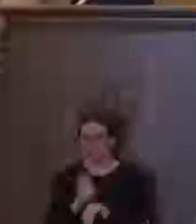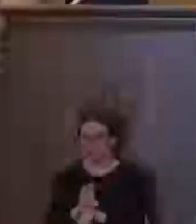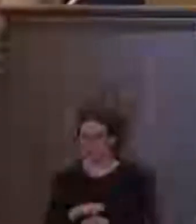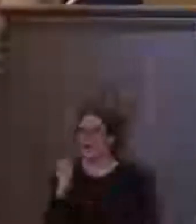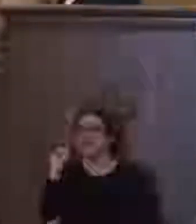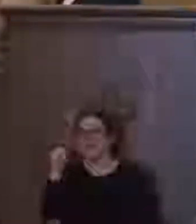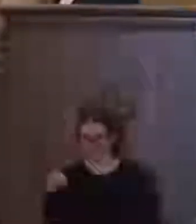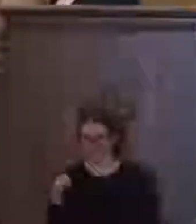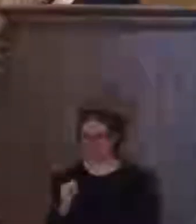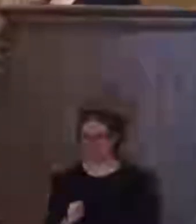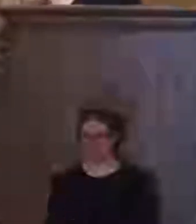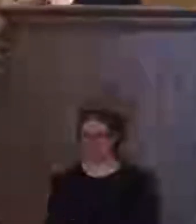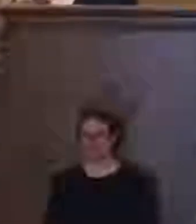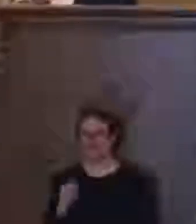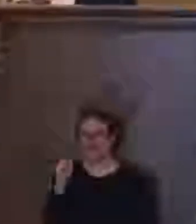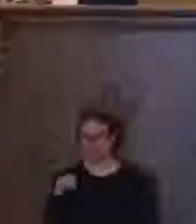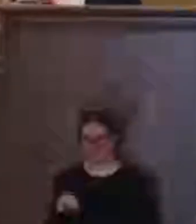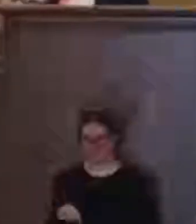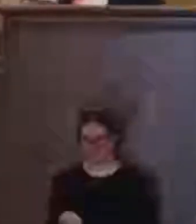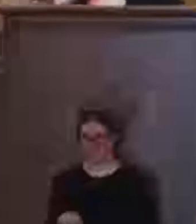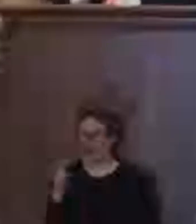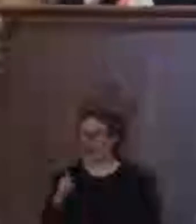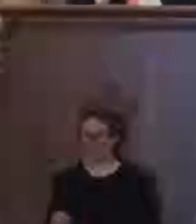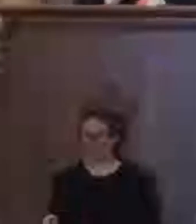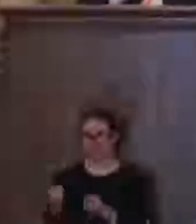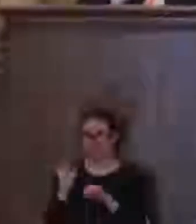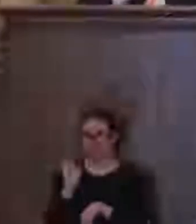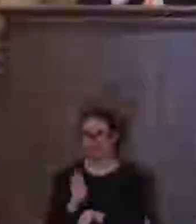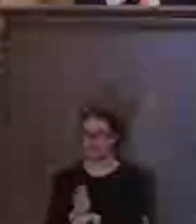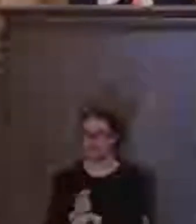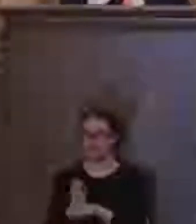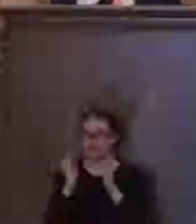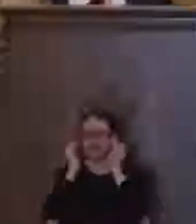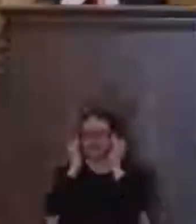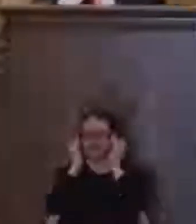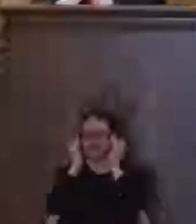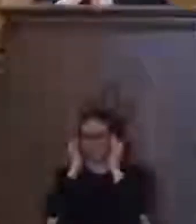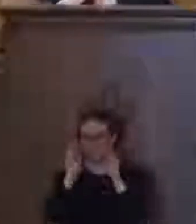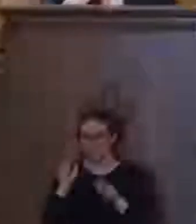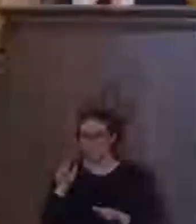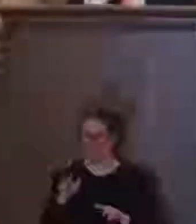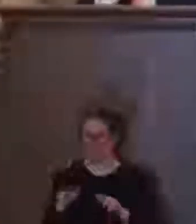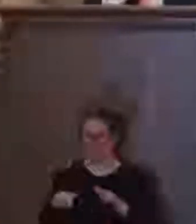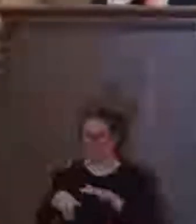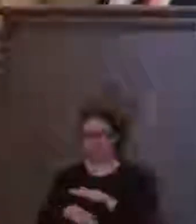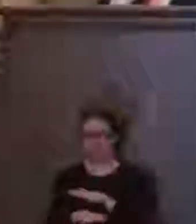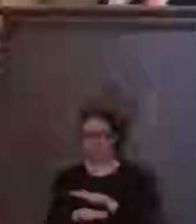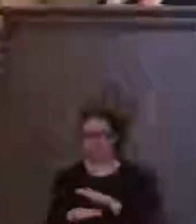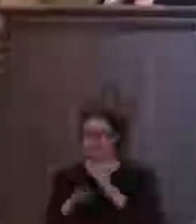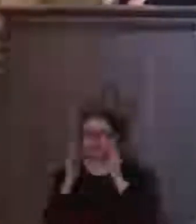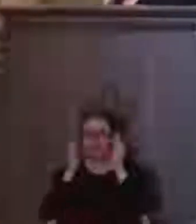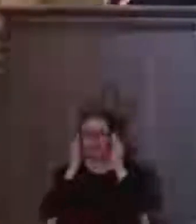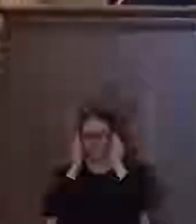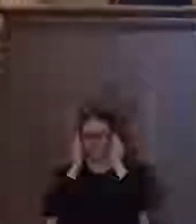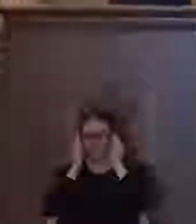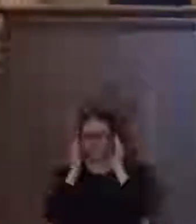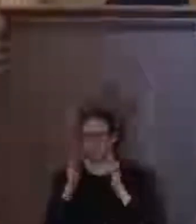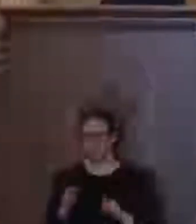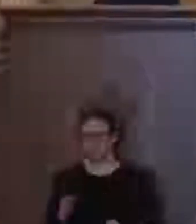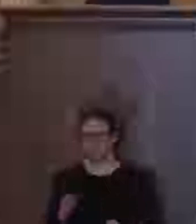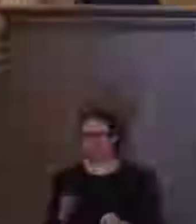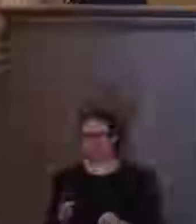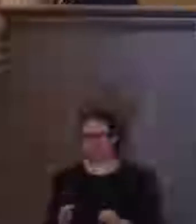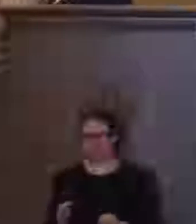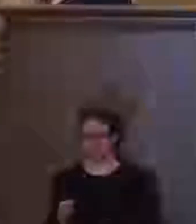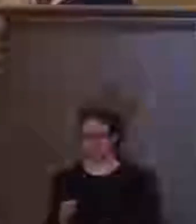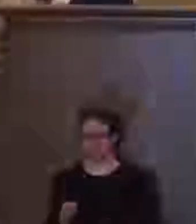He said, yes. Yeah. Yes, I need to come to church. Yeah. Well, man, when he walked in, and I'm telling you, the message